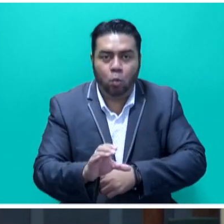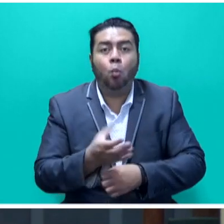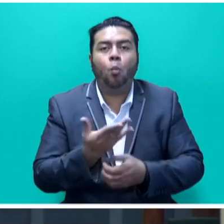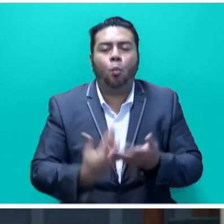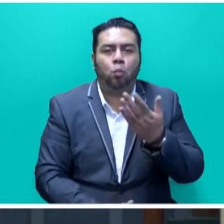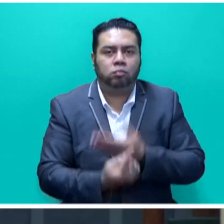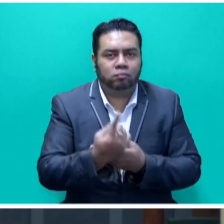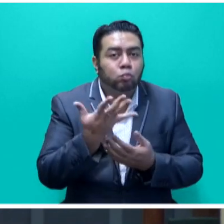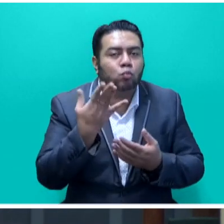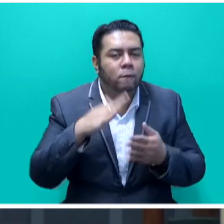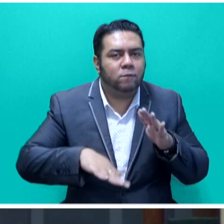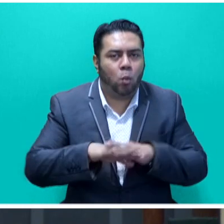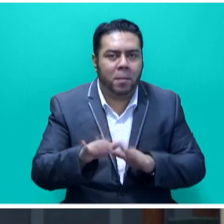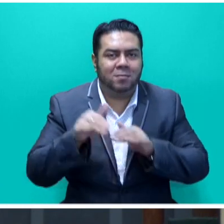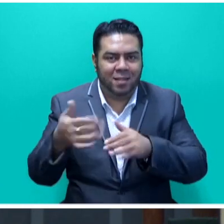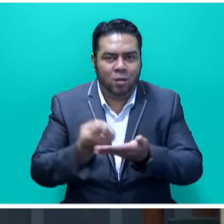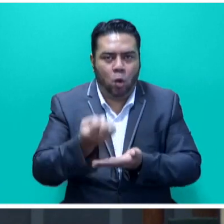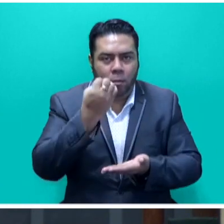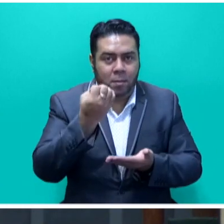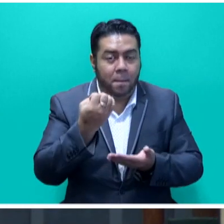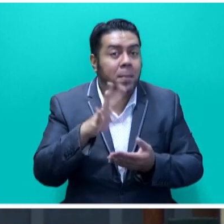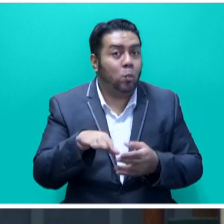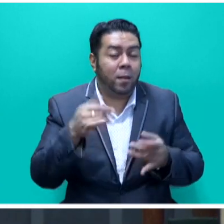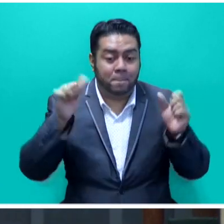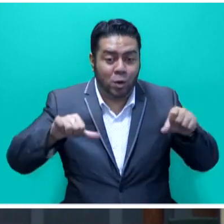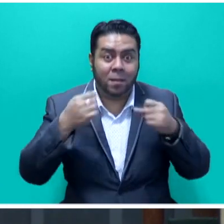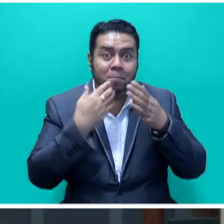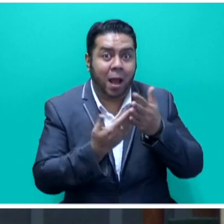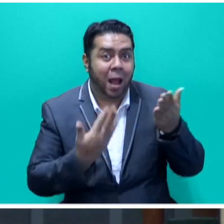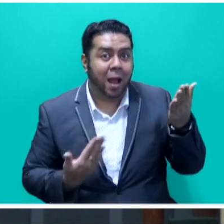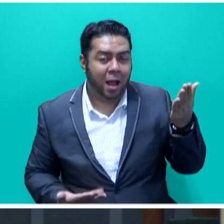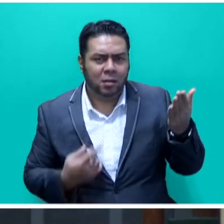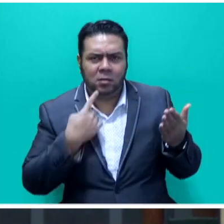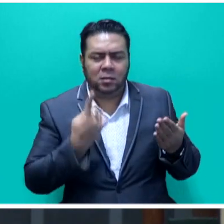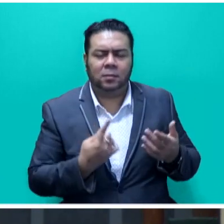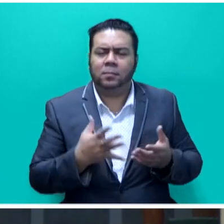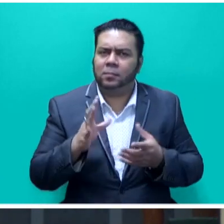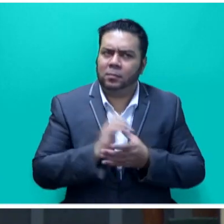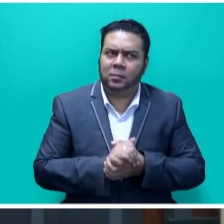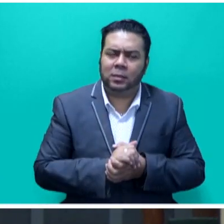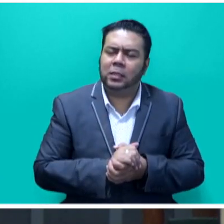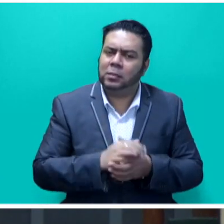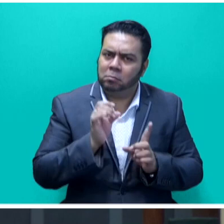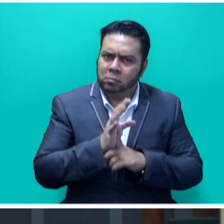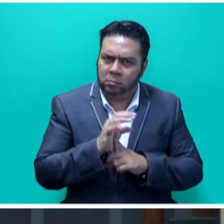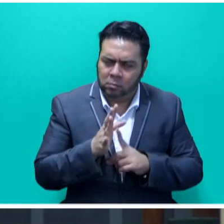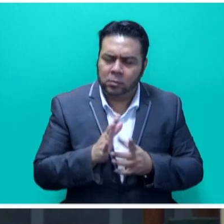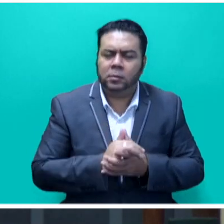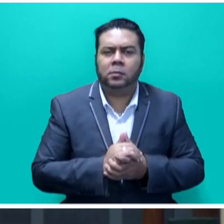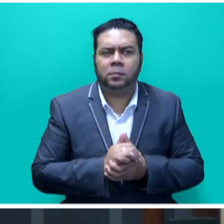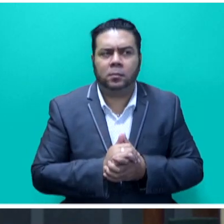Again, in reference to what His Excellency had said about public participation, may I take this time to reiterate that it is